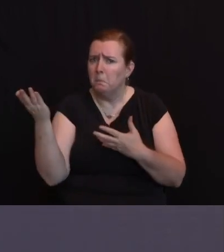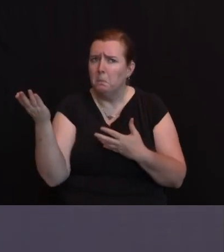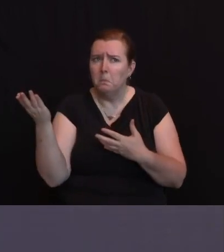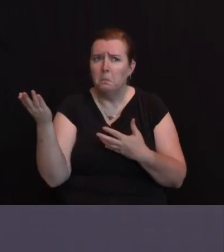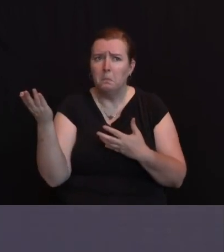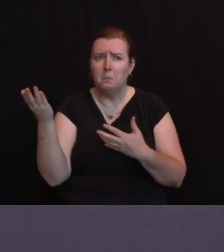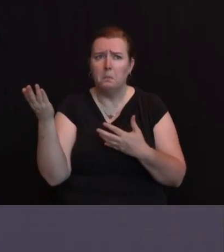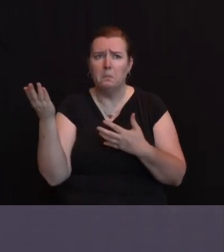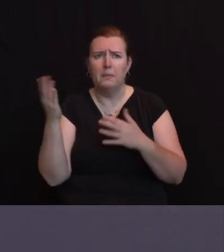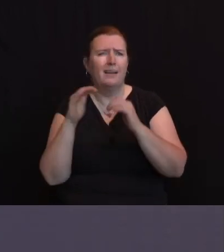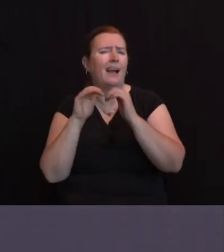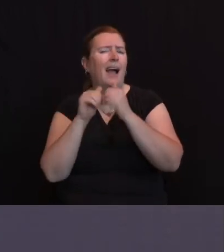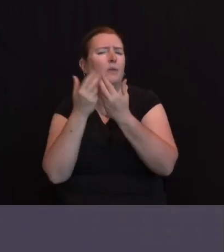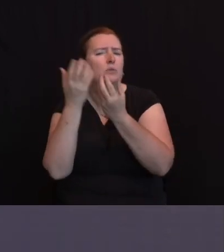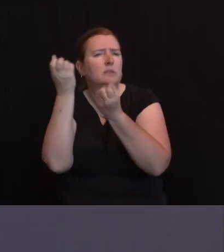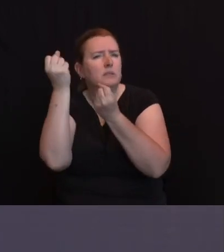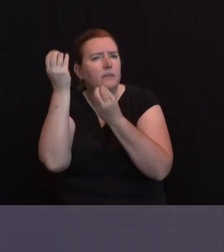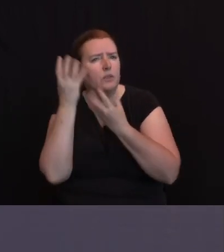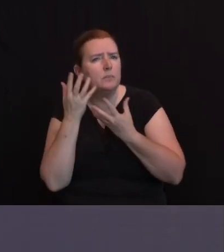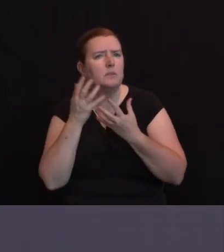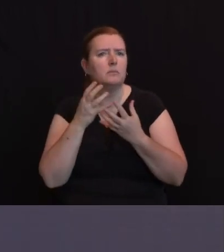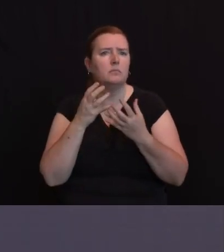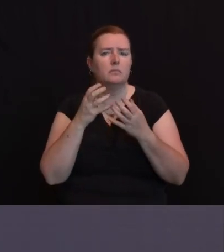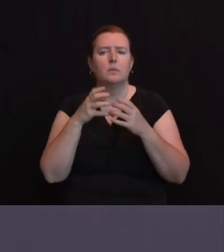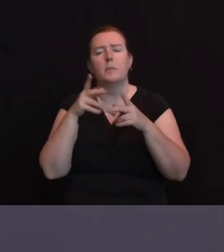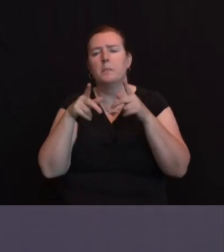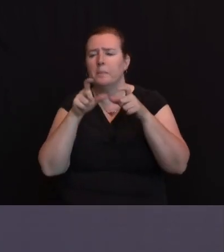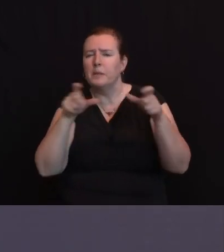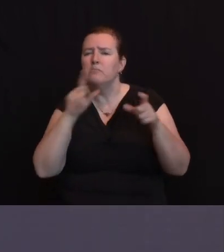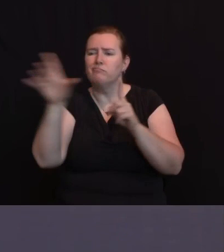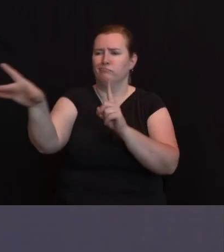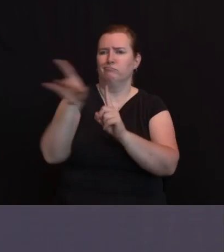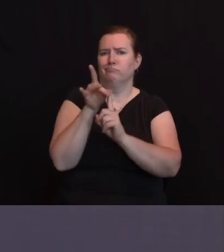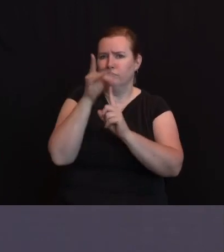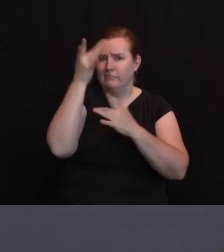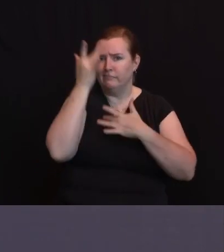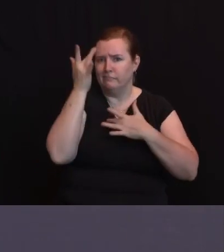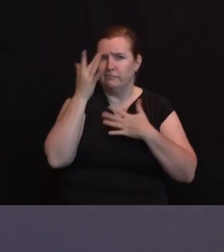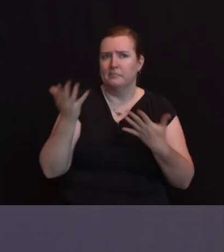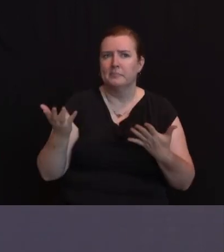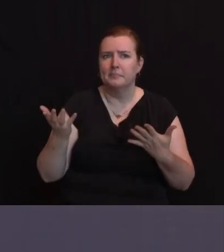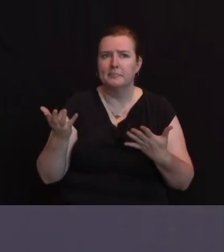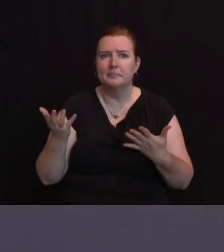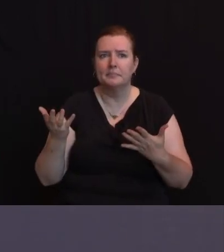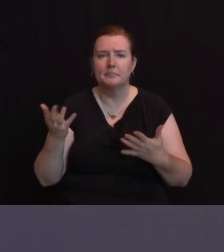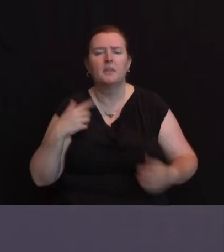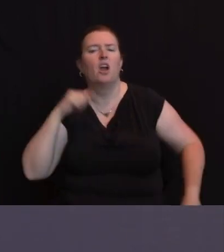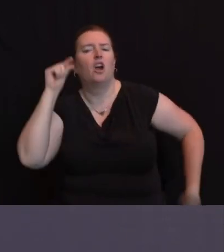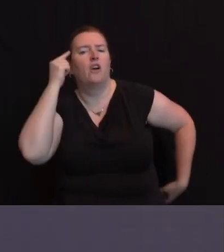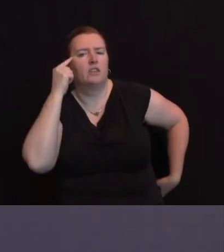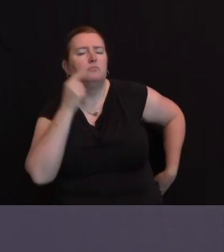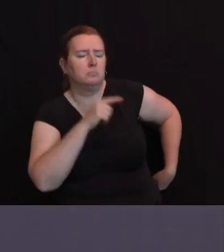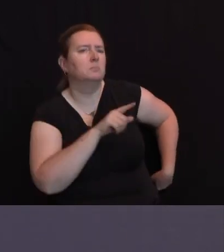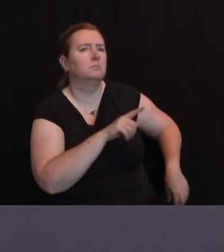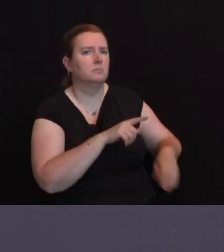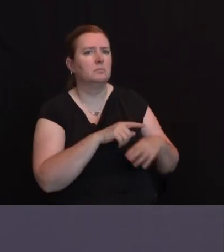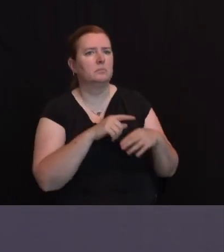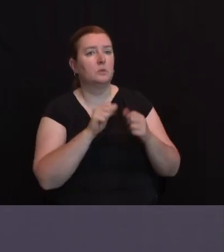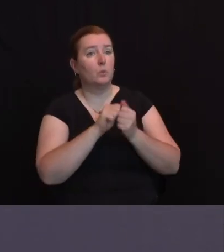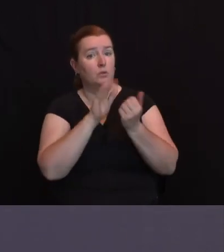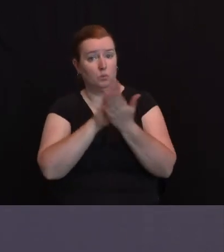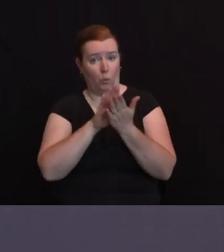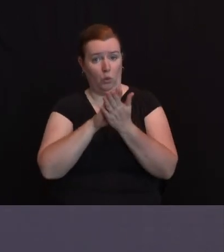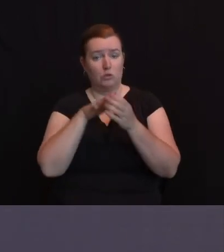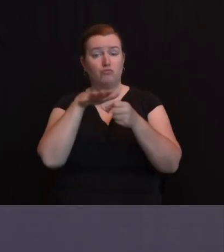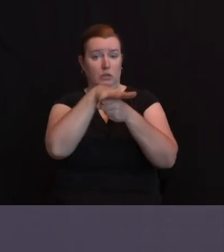Thank you. I'll start, Judy, and turn to you. I would just say on school districts, our folks